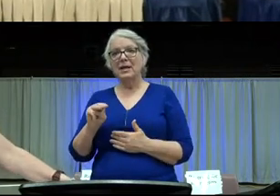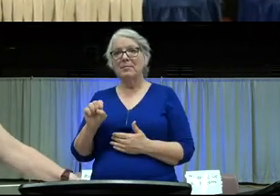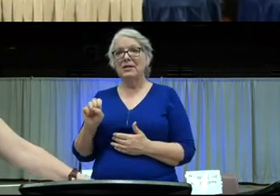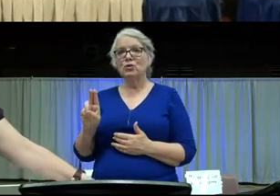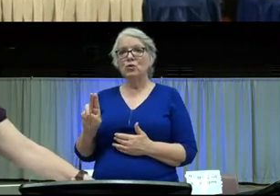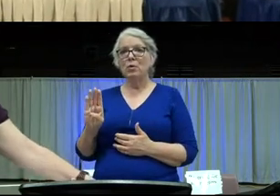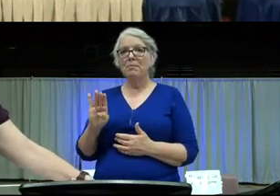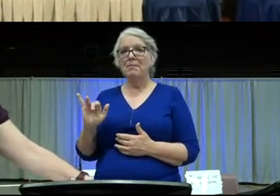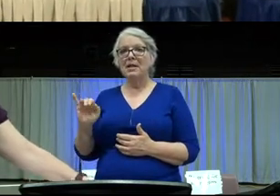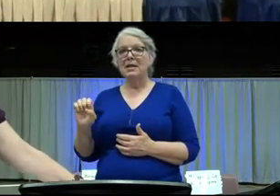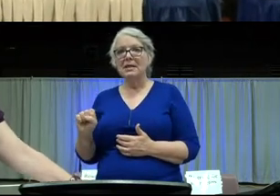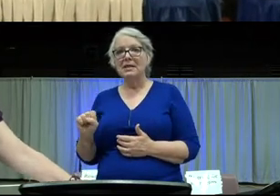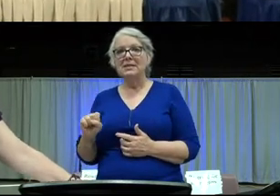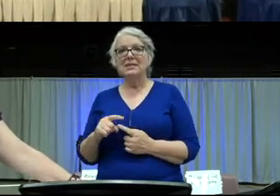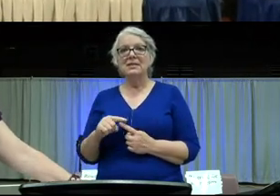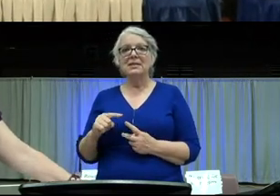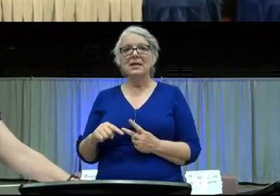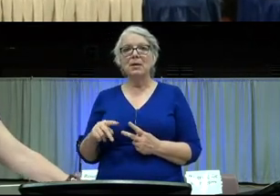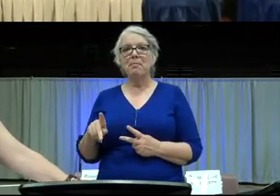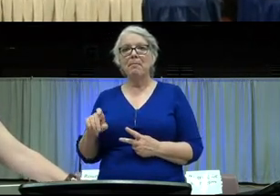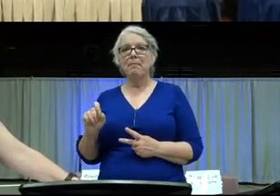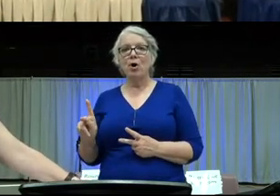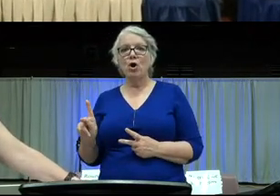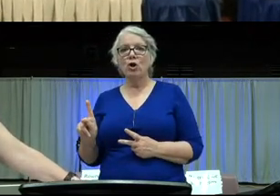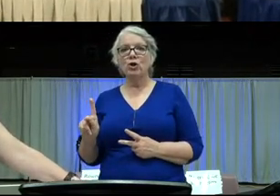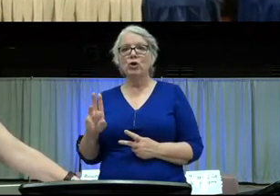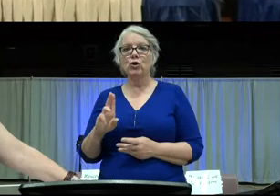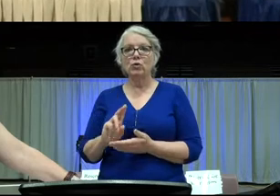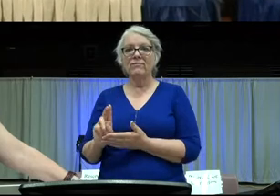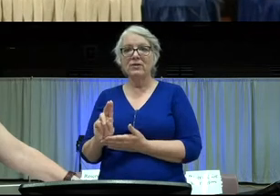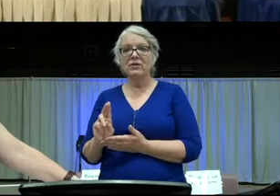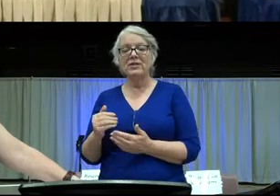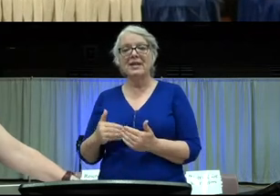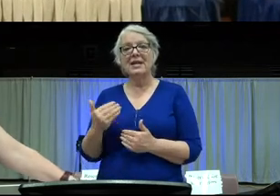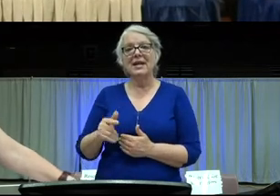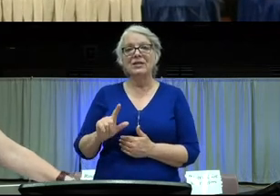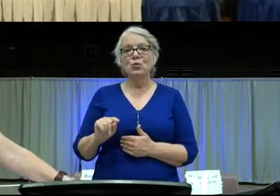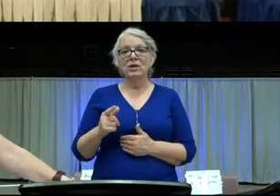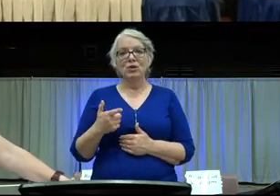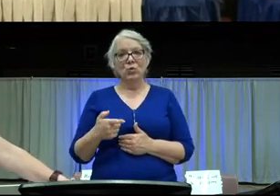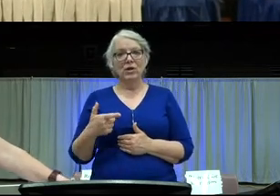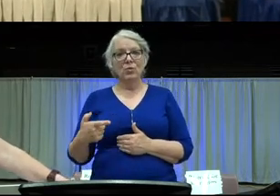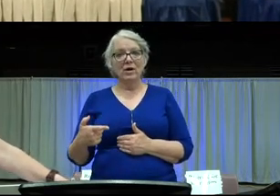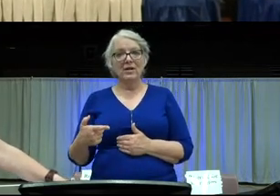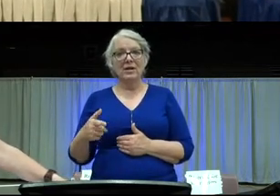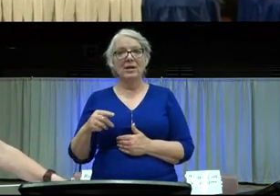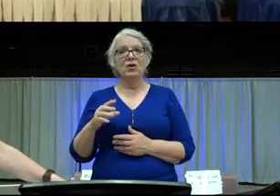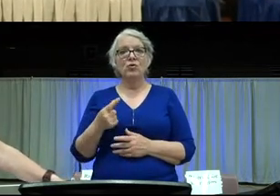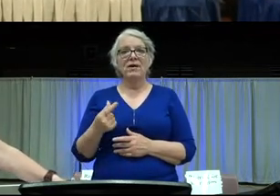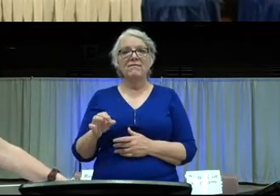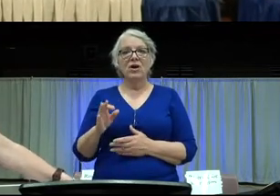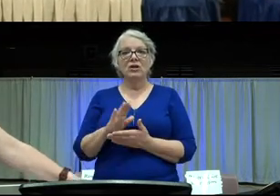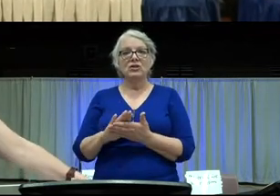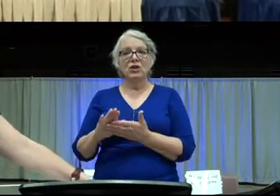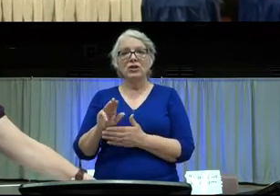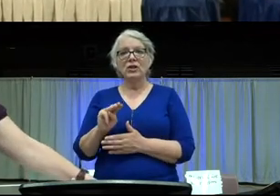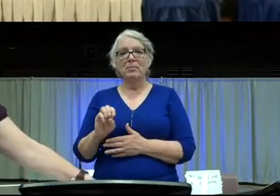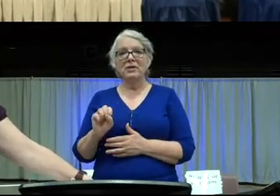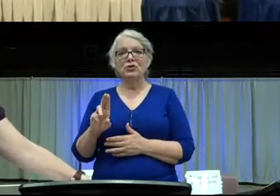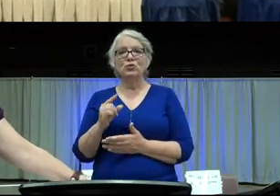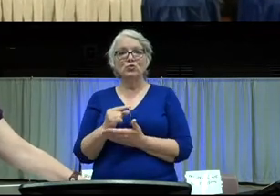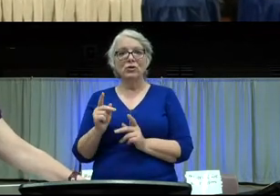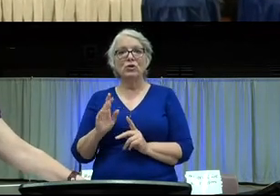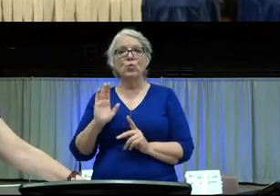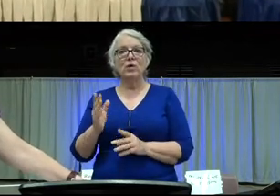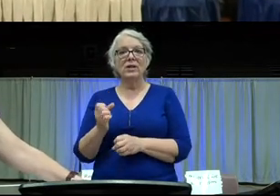Park University. Then, 2021 Great Falls College, MSU graduates will receive their diplomas